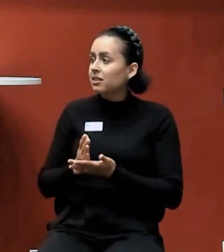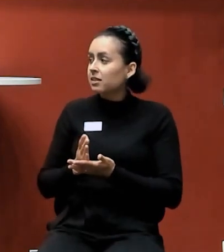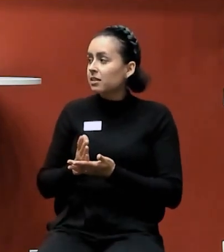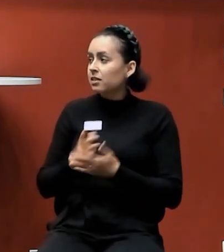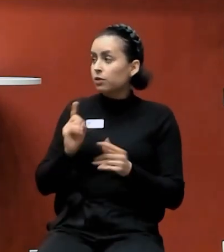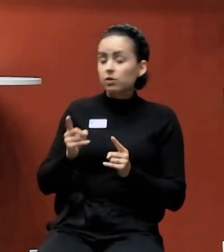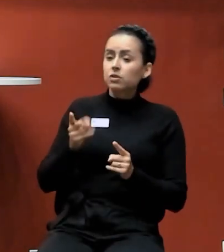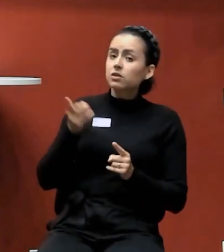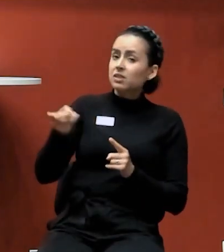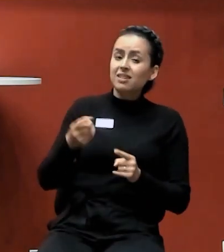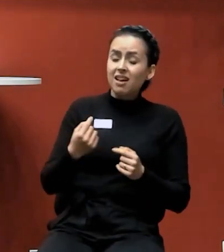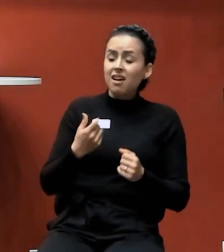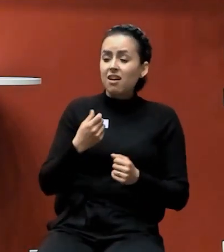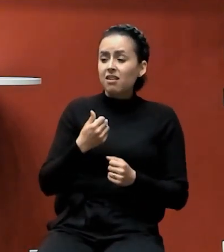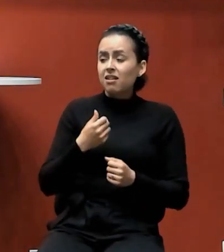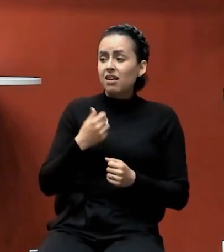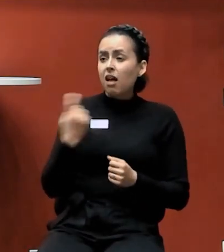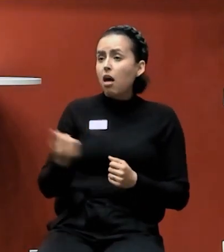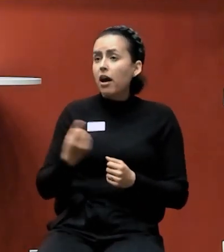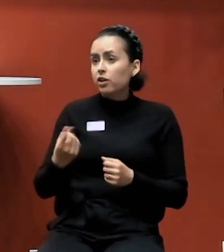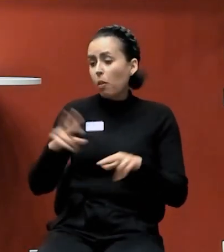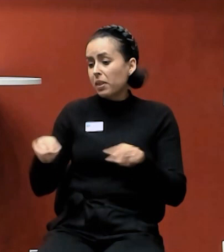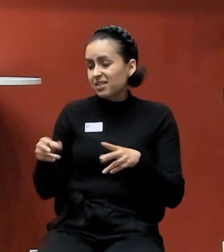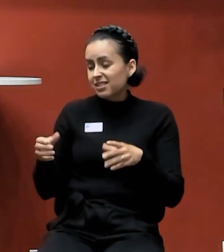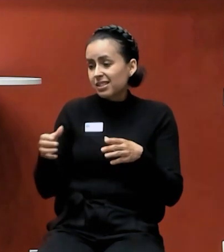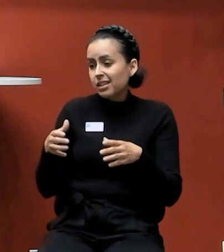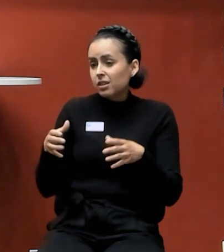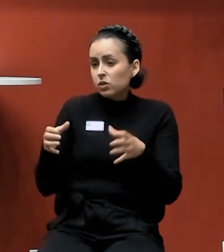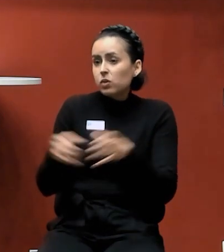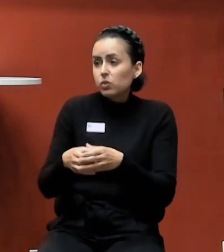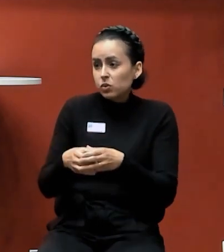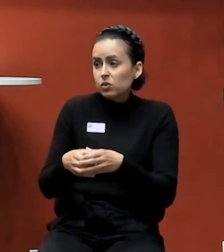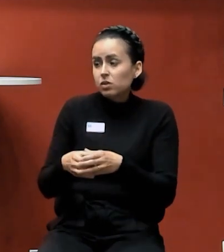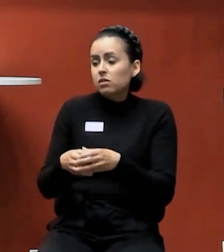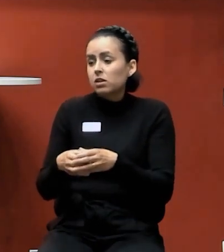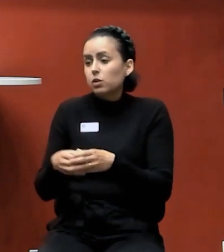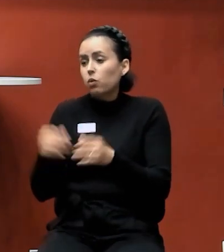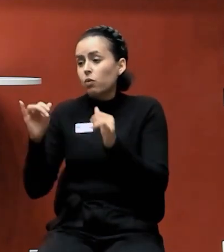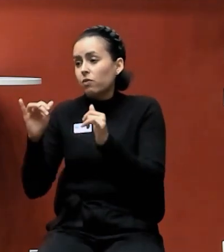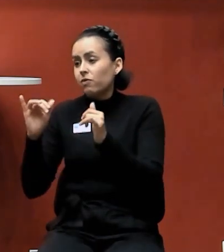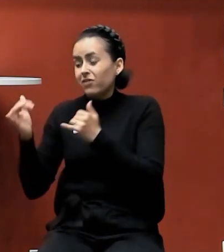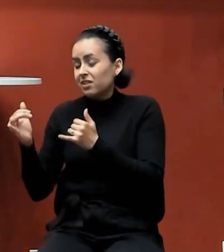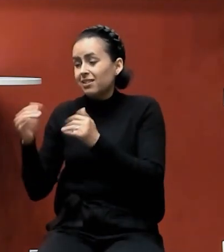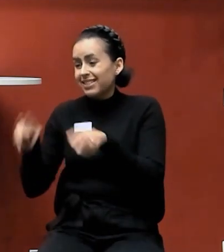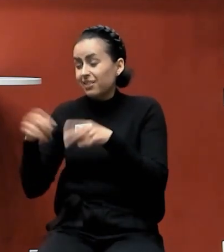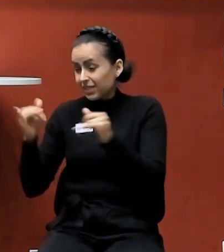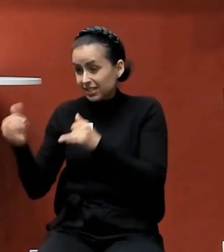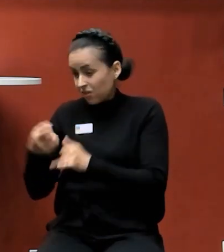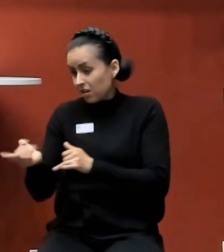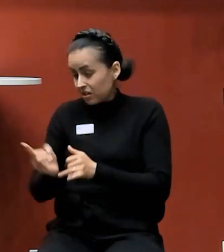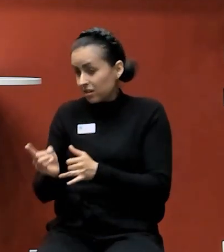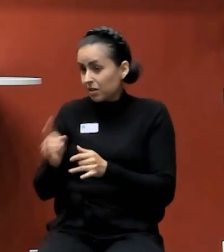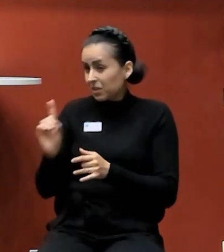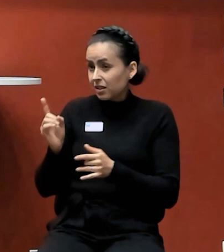dance company, inclusive dance company in the entire dance, mainstream dance festival, is it then tokenism? Like, I think you have to use